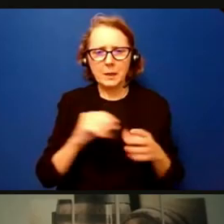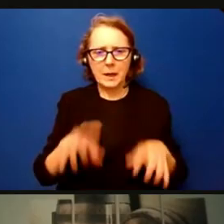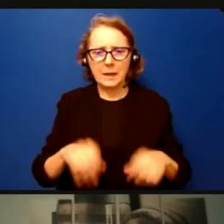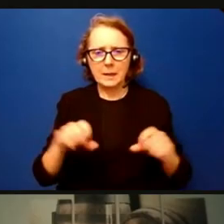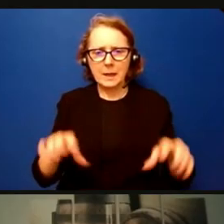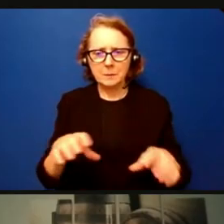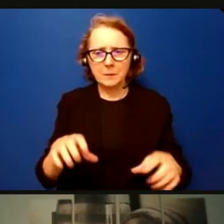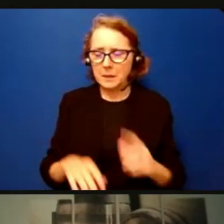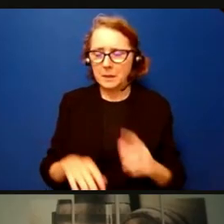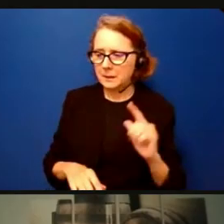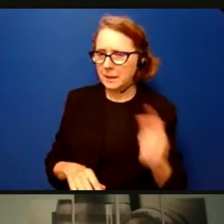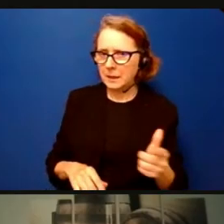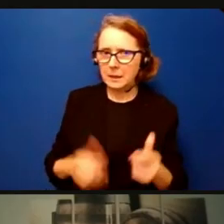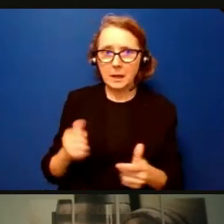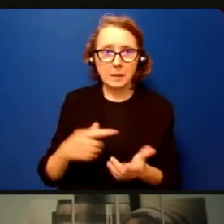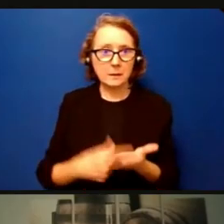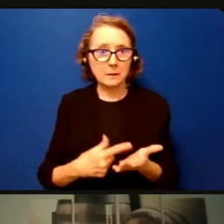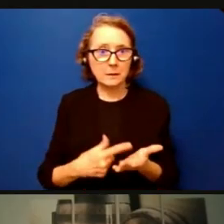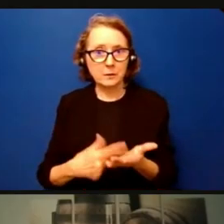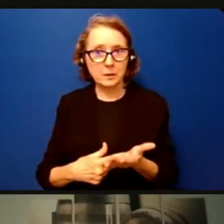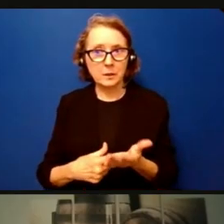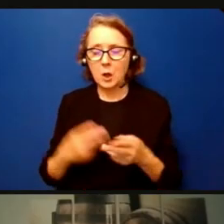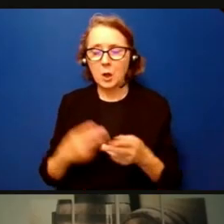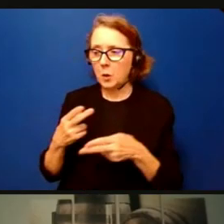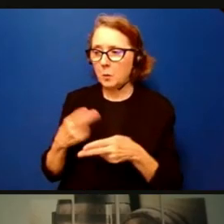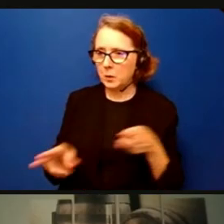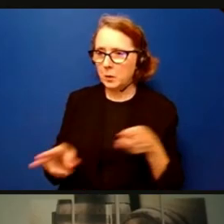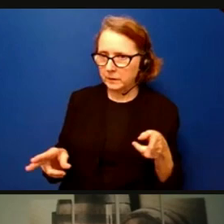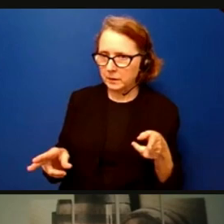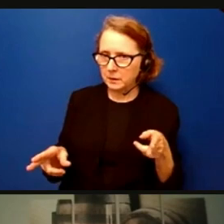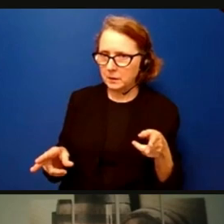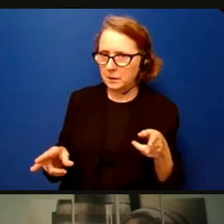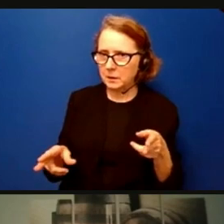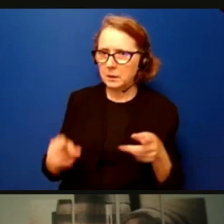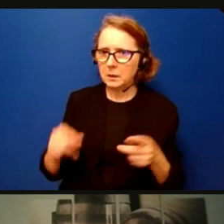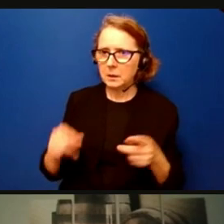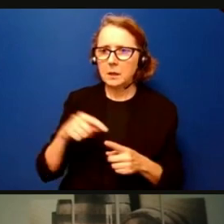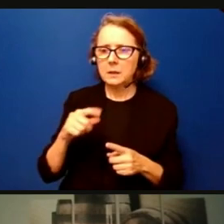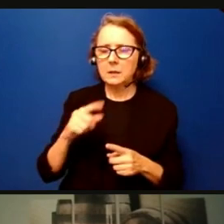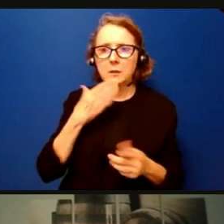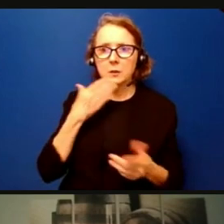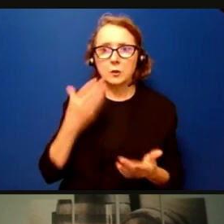Any discussion? Briefly. This is really good.